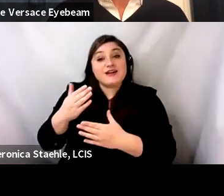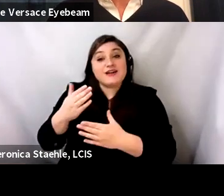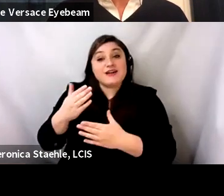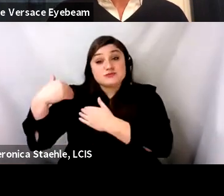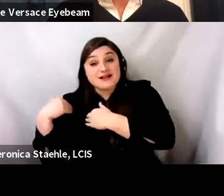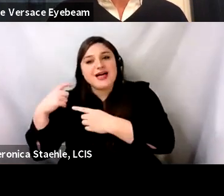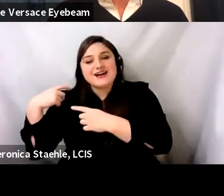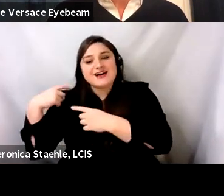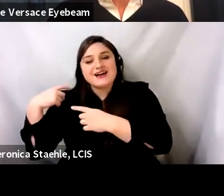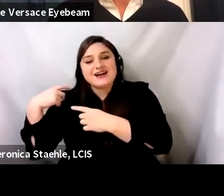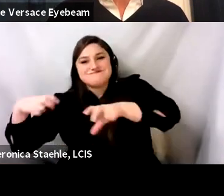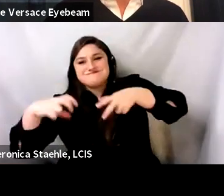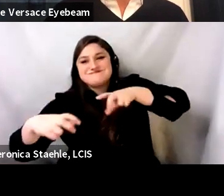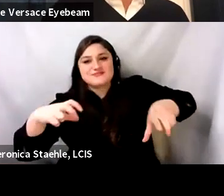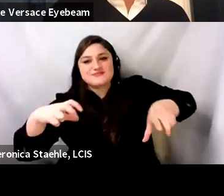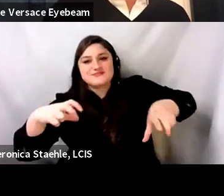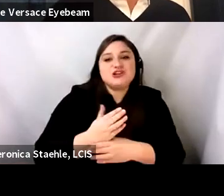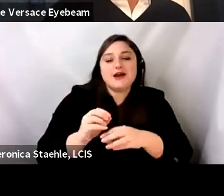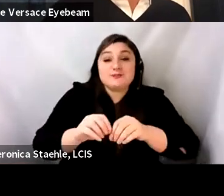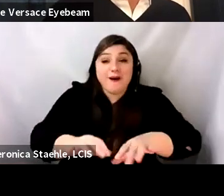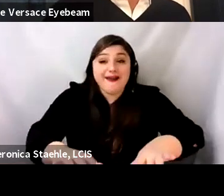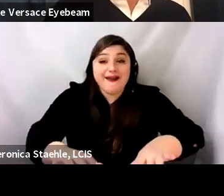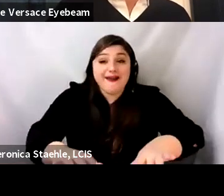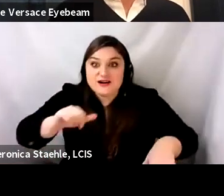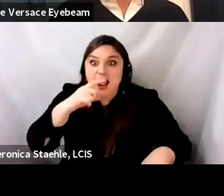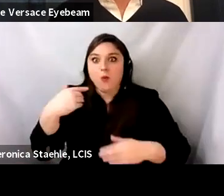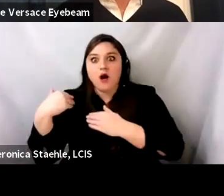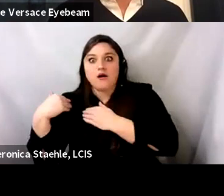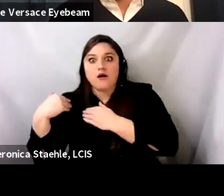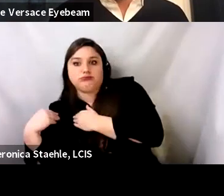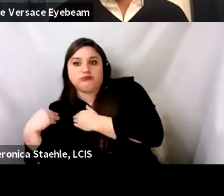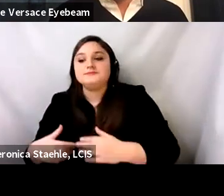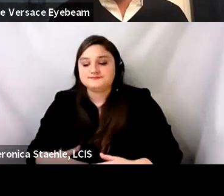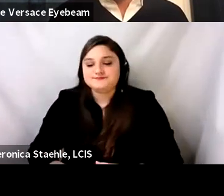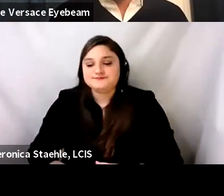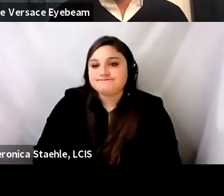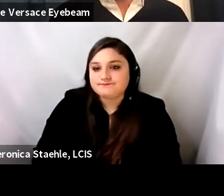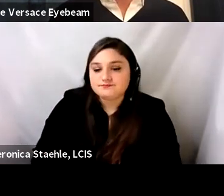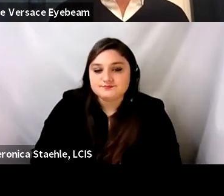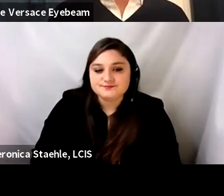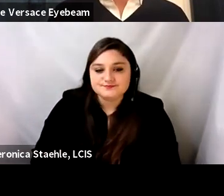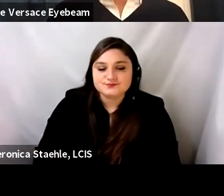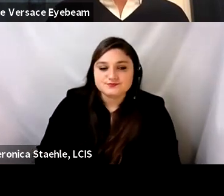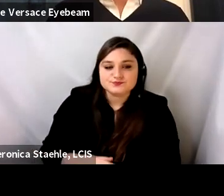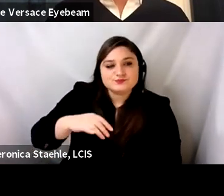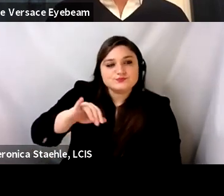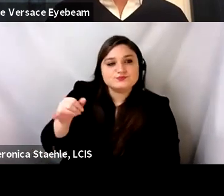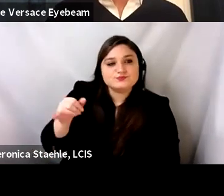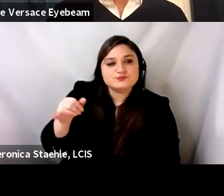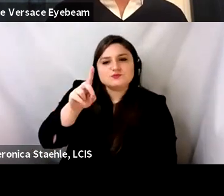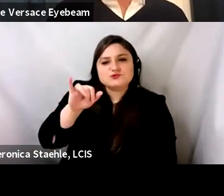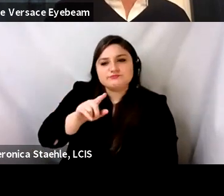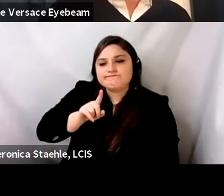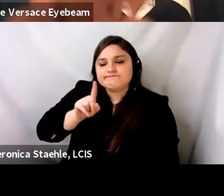chair. Okay, Mark, can you tackle that now? You know, how have you been able to juggle